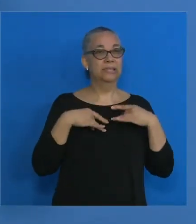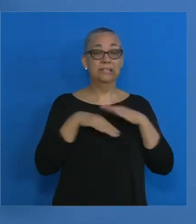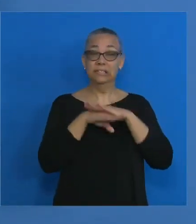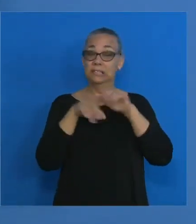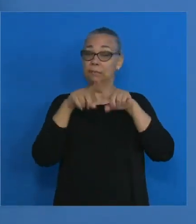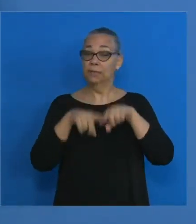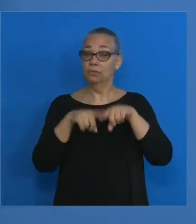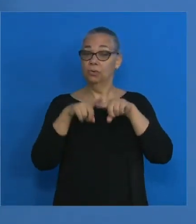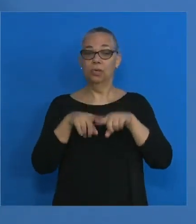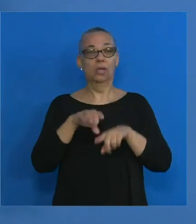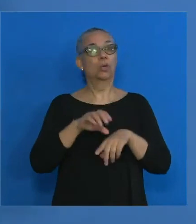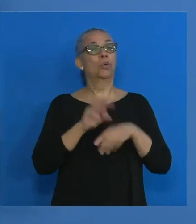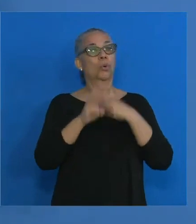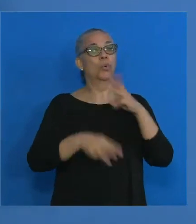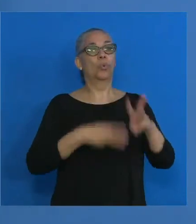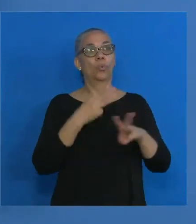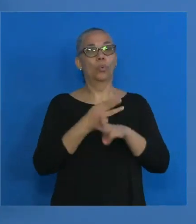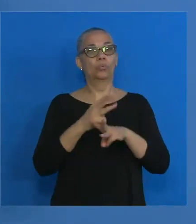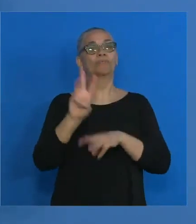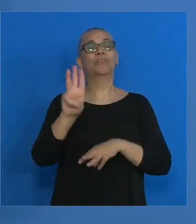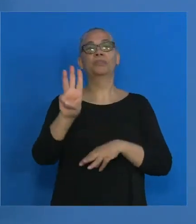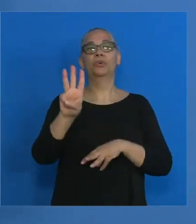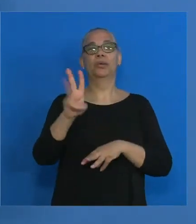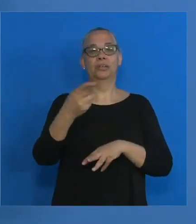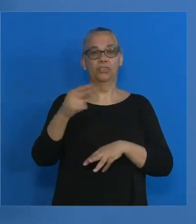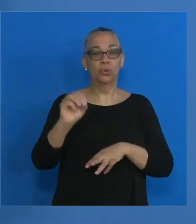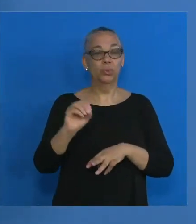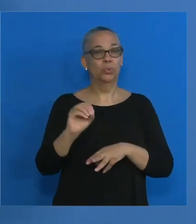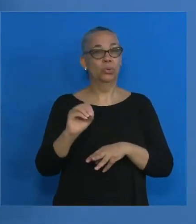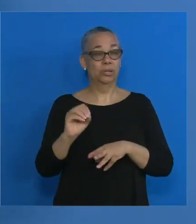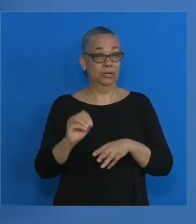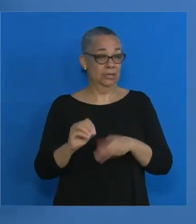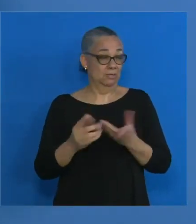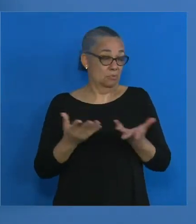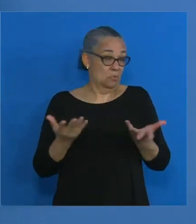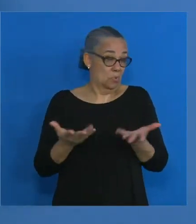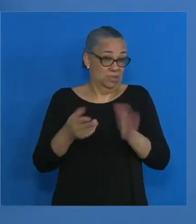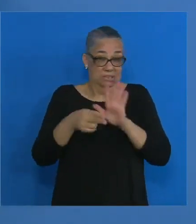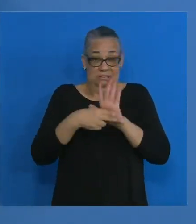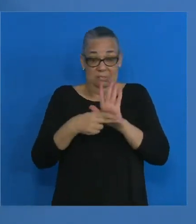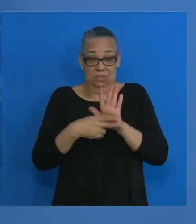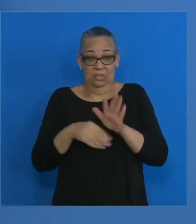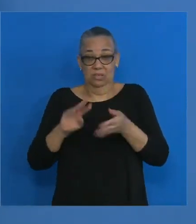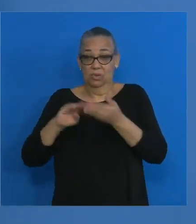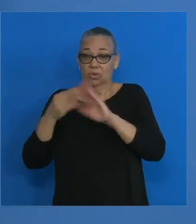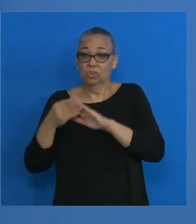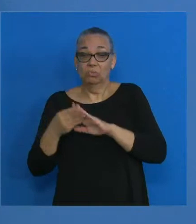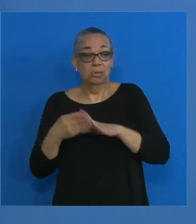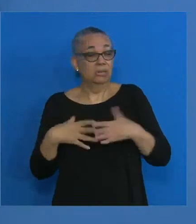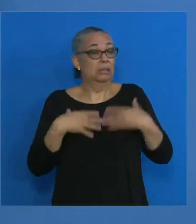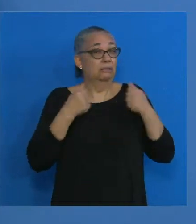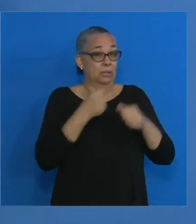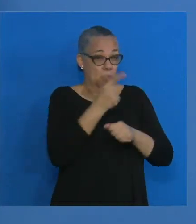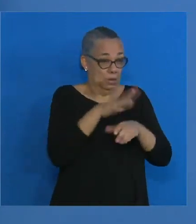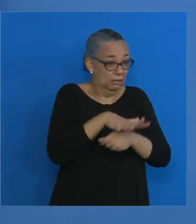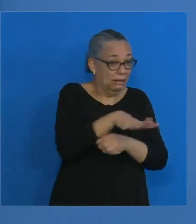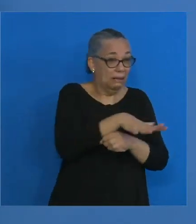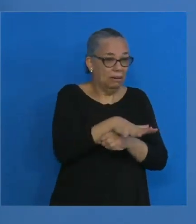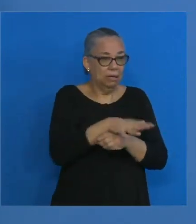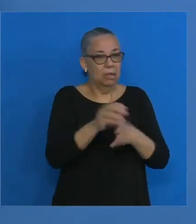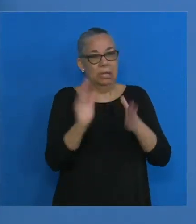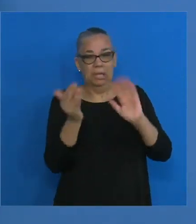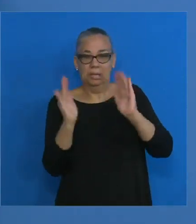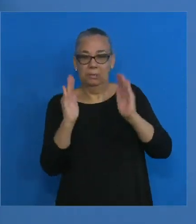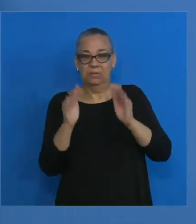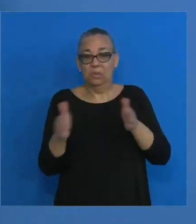Health Organization, and it's based on a number of circumstances. What might be constituting community transmission in one jurisdiction versus a small jurisdiction